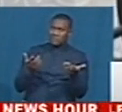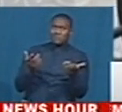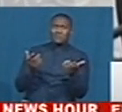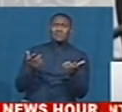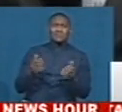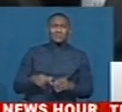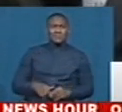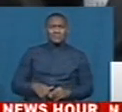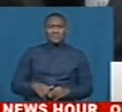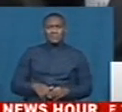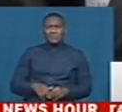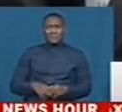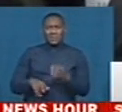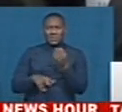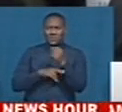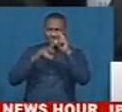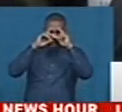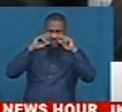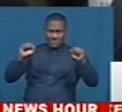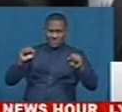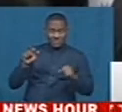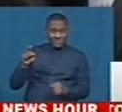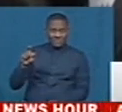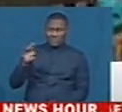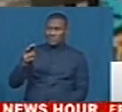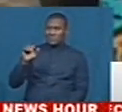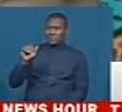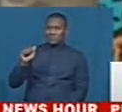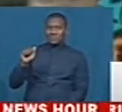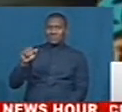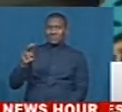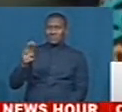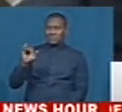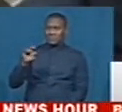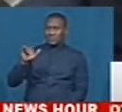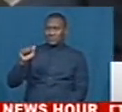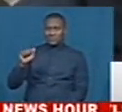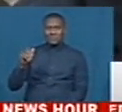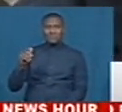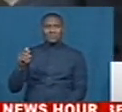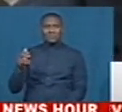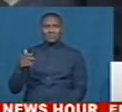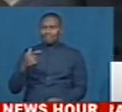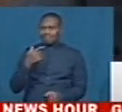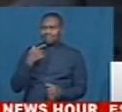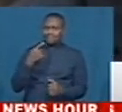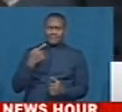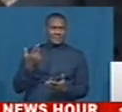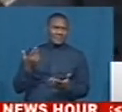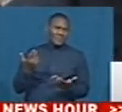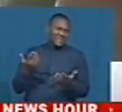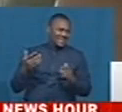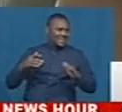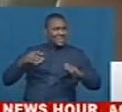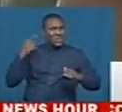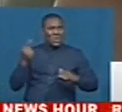still need to be vested. Vice President Dr. Mahamudu Bawumia said cutting down on unnecessary delays and bottlenecks